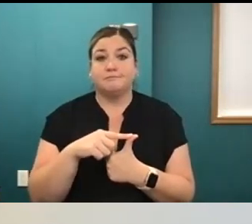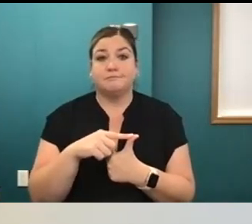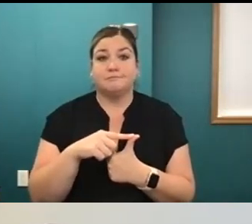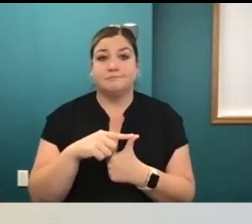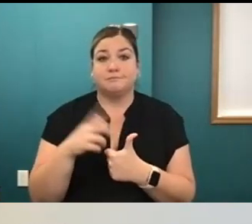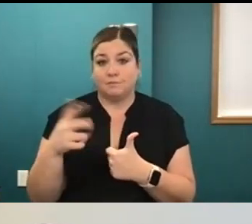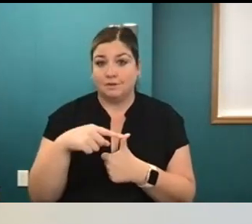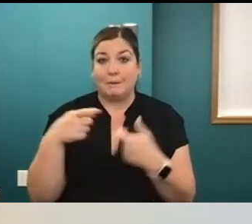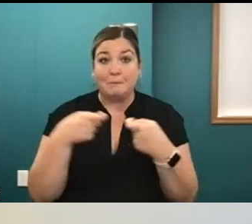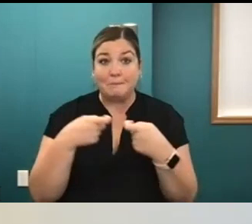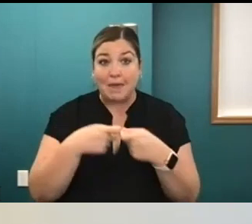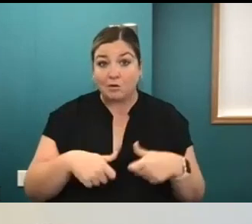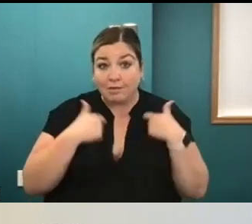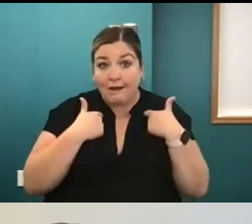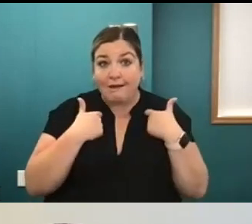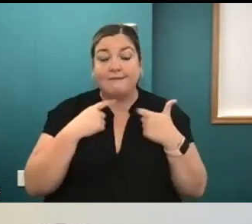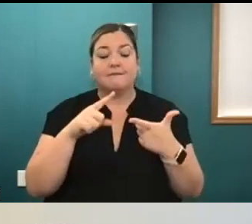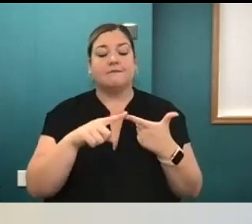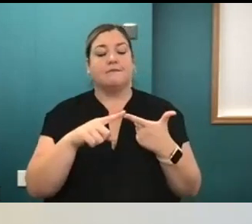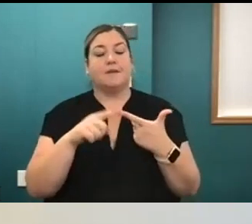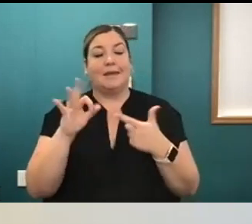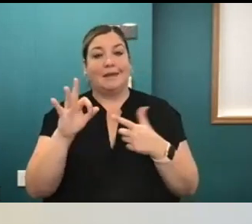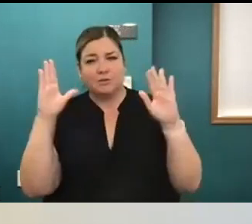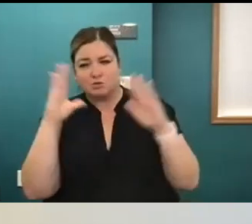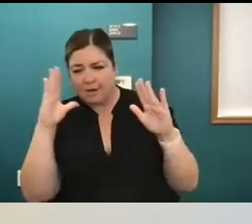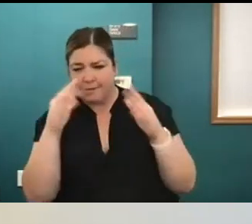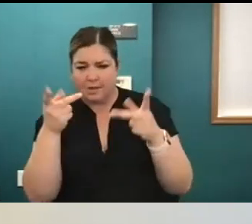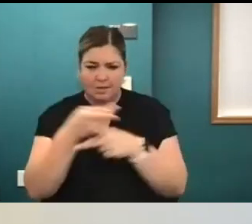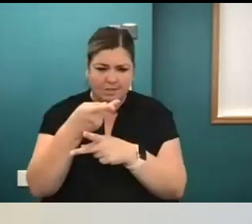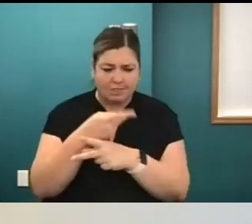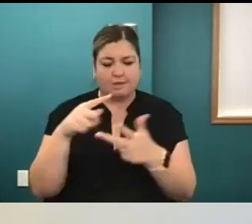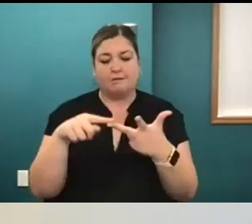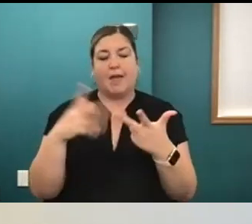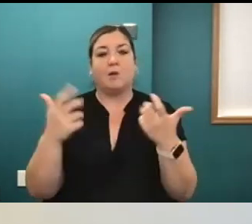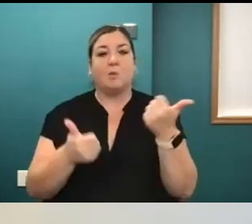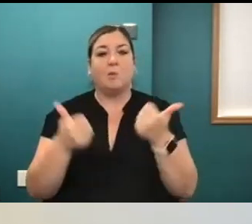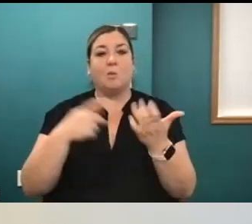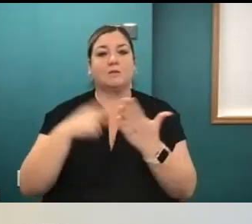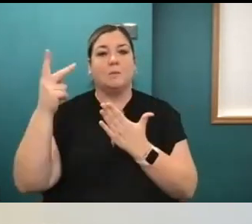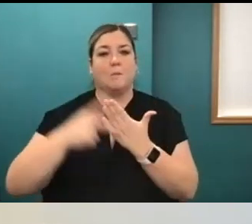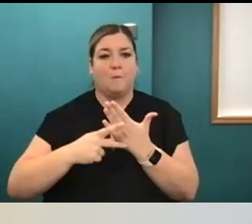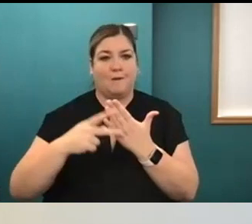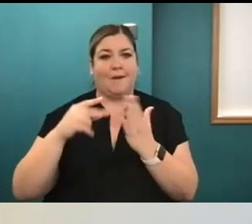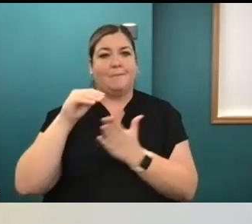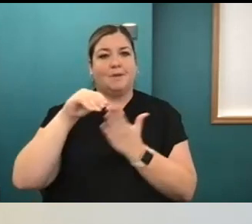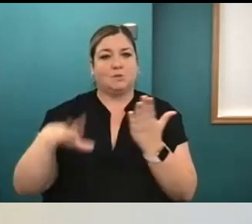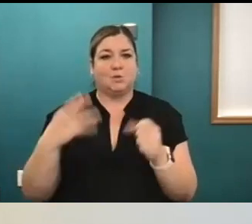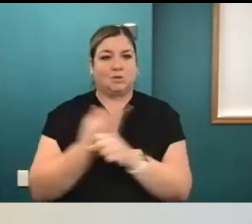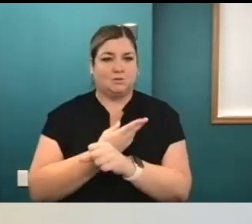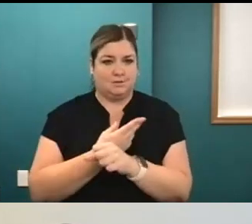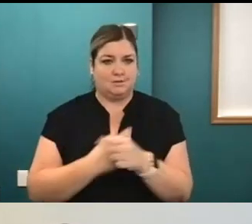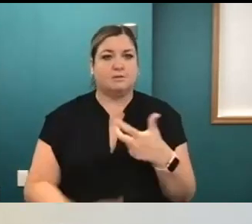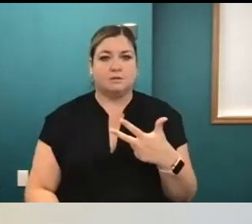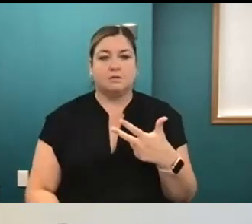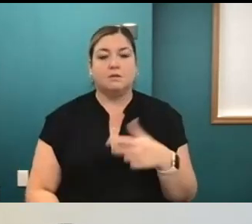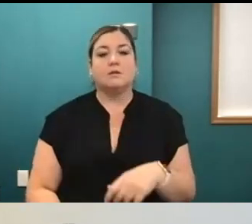the battery life, as well as some troubleshooting, as well as what program the student is on. Okay, so you can